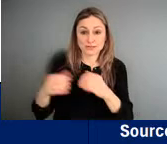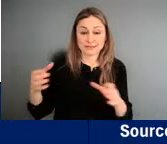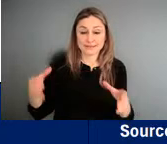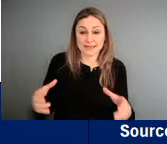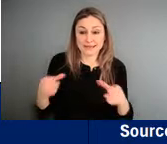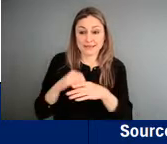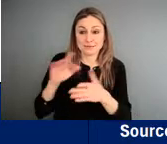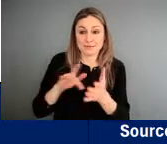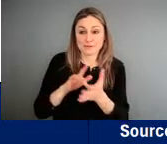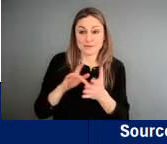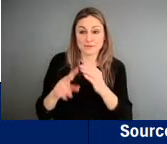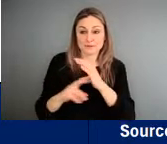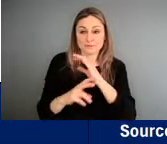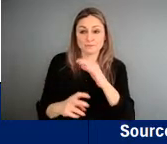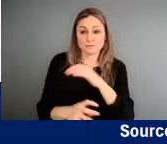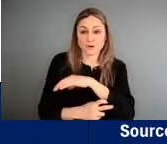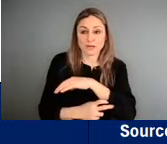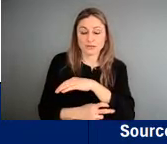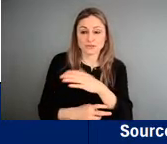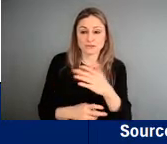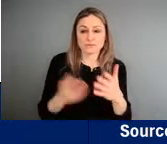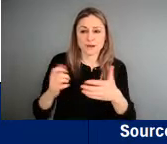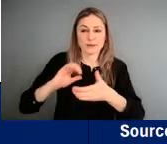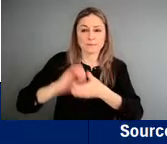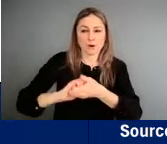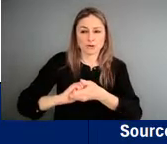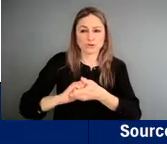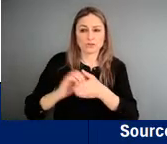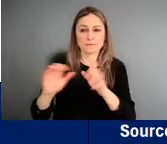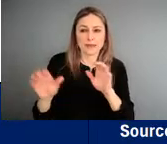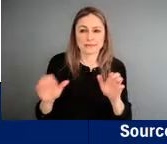space would probably be a partnership activity.